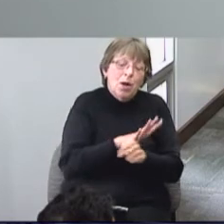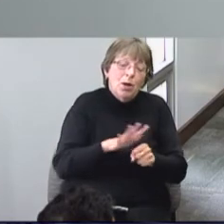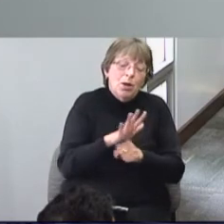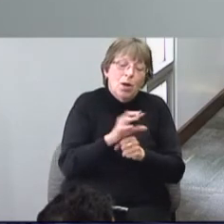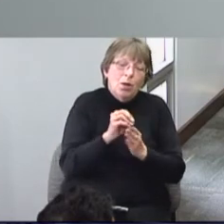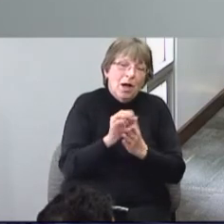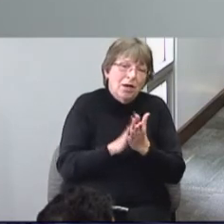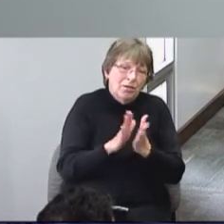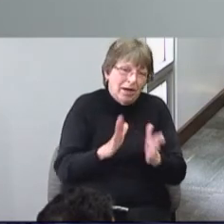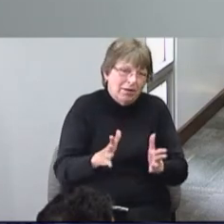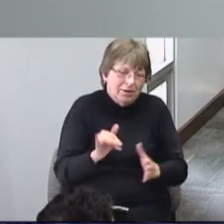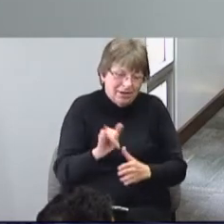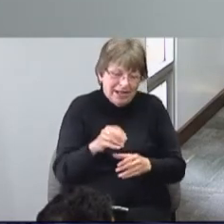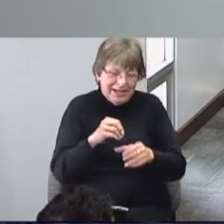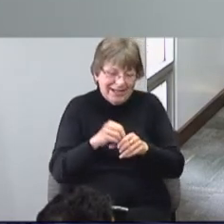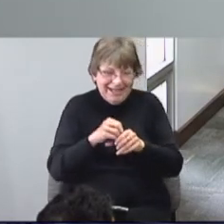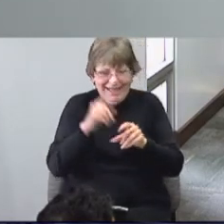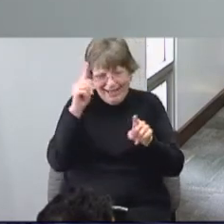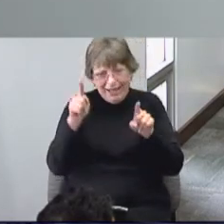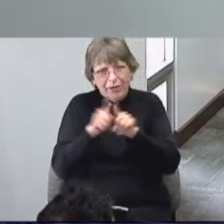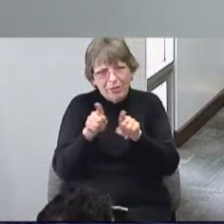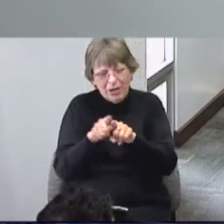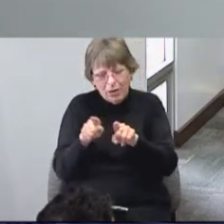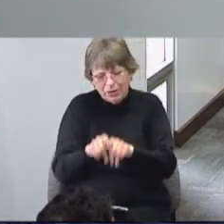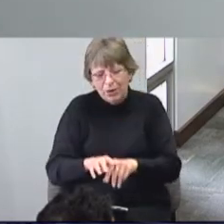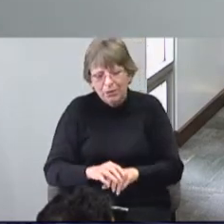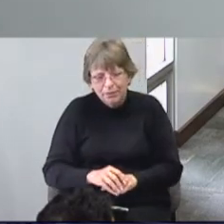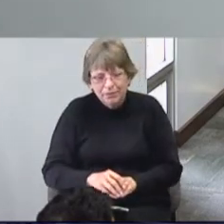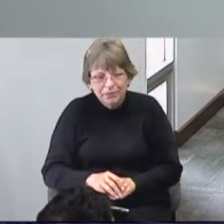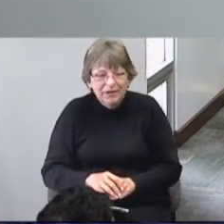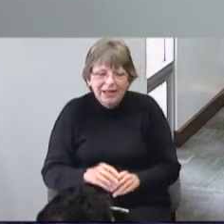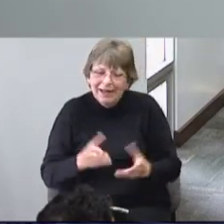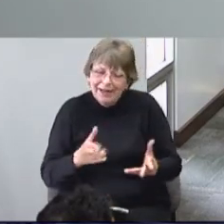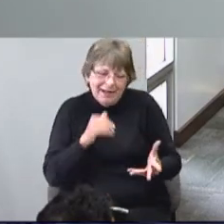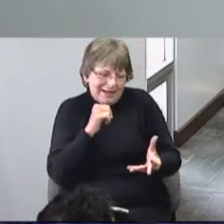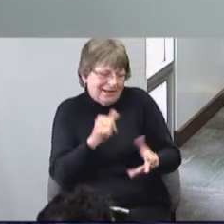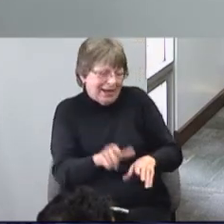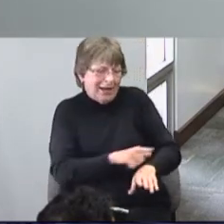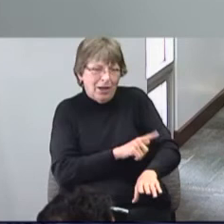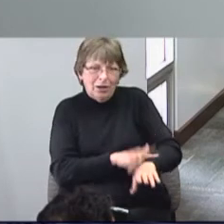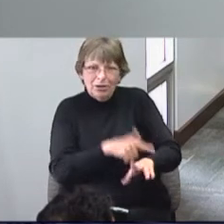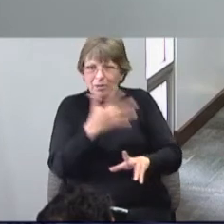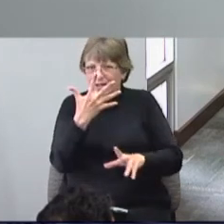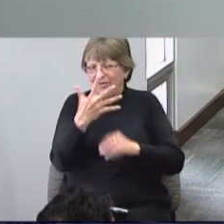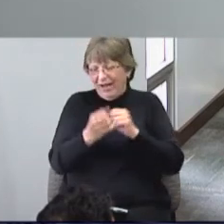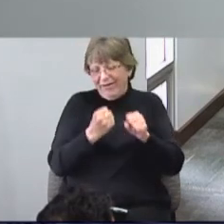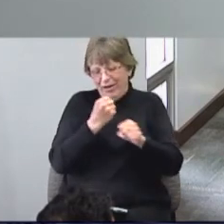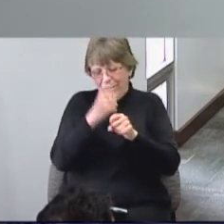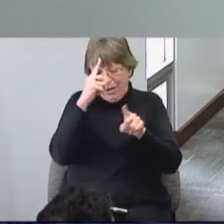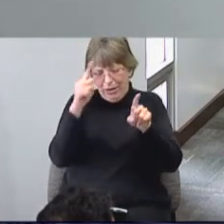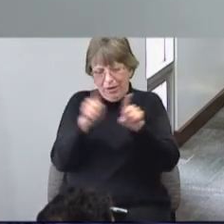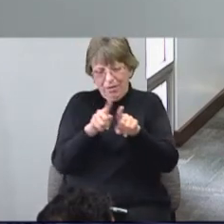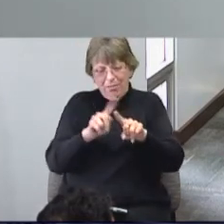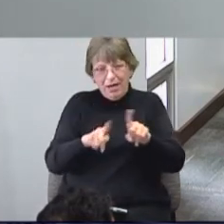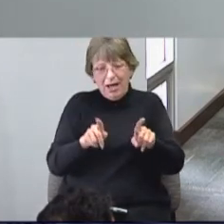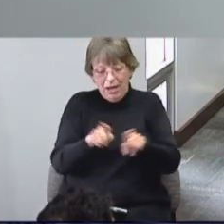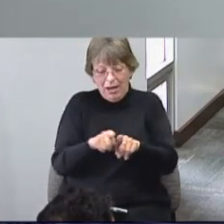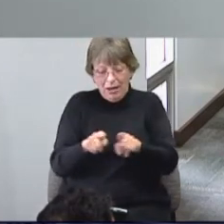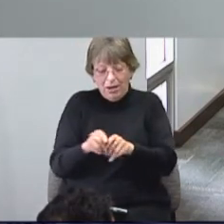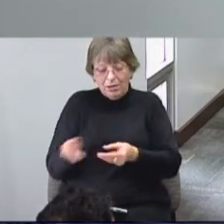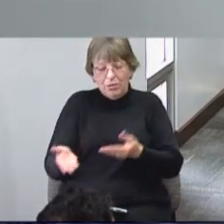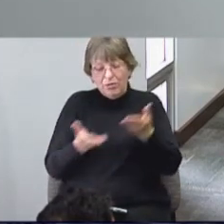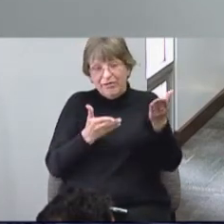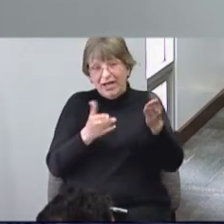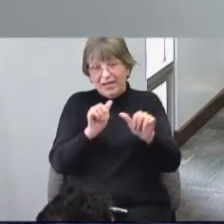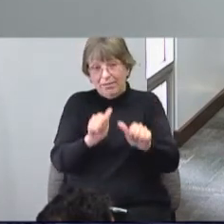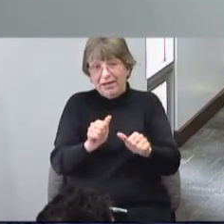in the agreement as well. This agreement is it's not a long-term, it's a 5-year agreement, but it also does provide the ability of the